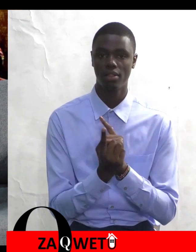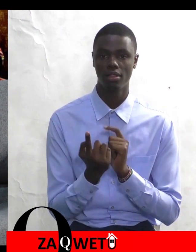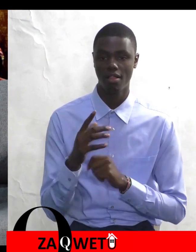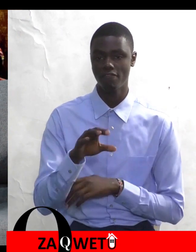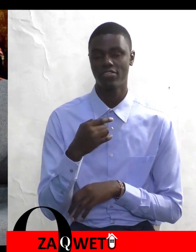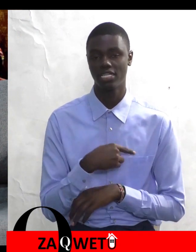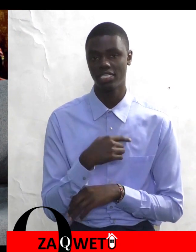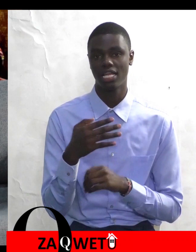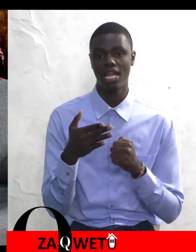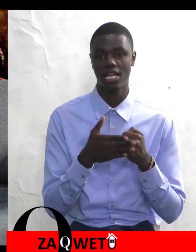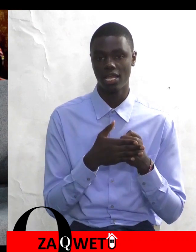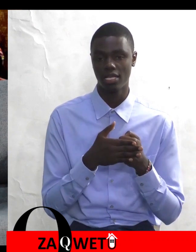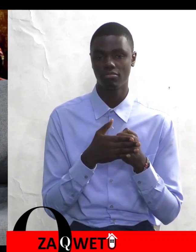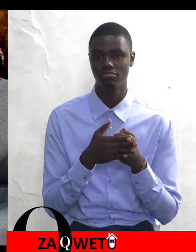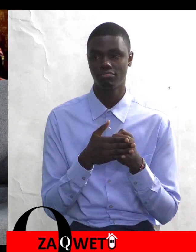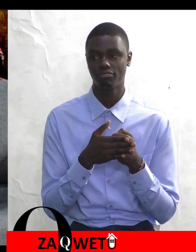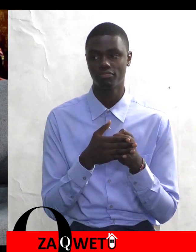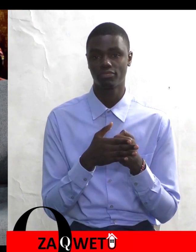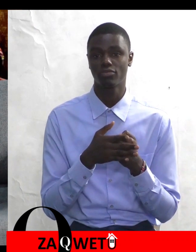Rada ni gani hapo? Unaweza tupata kwenye